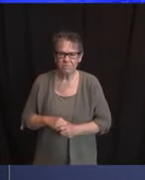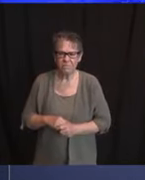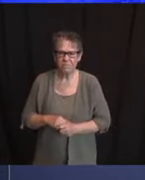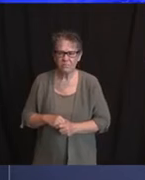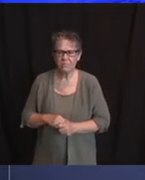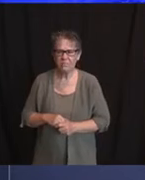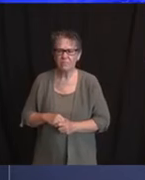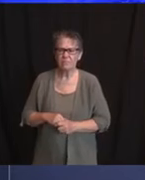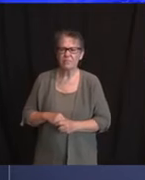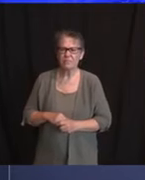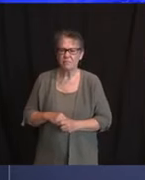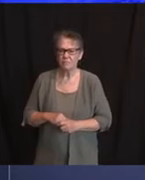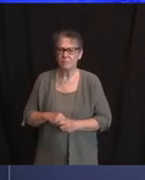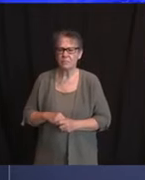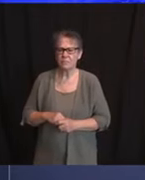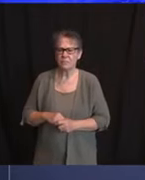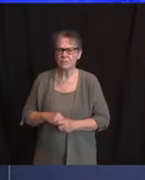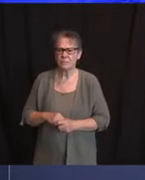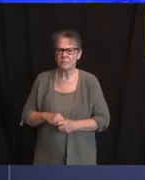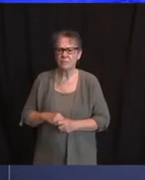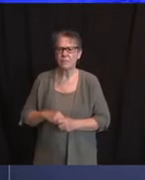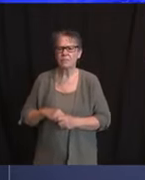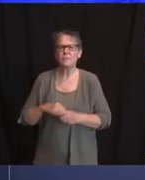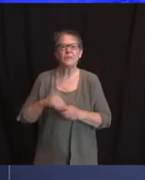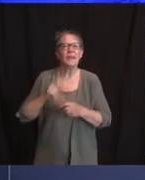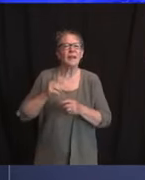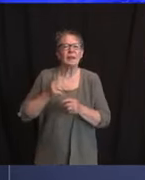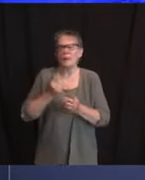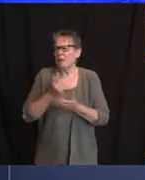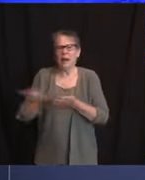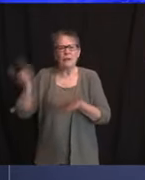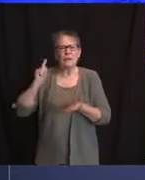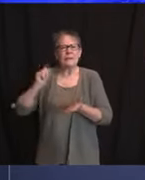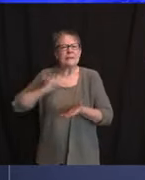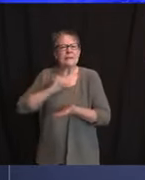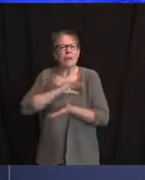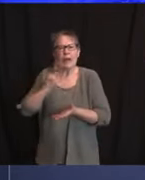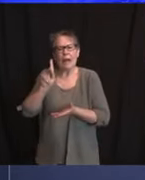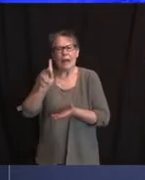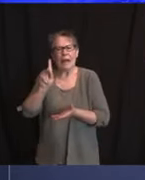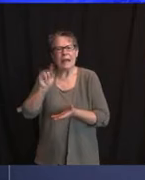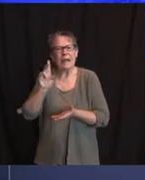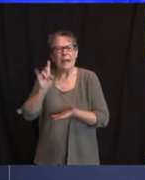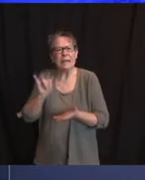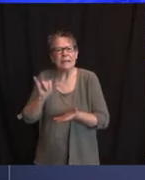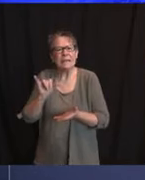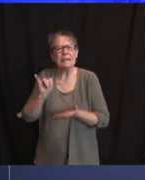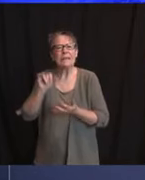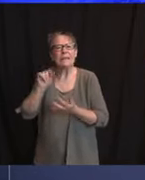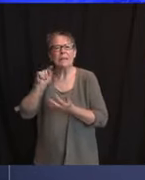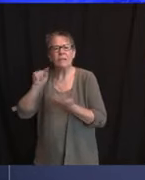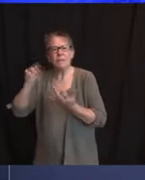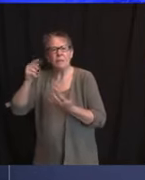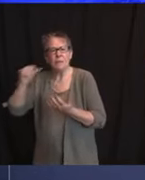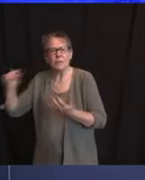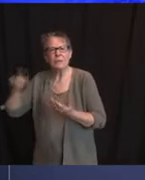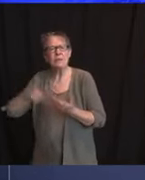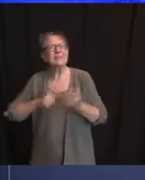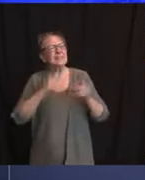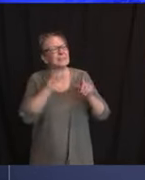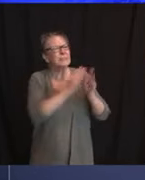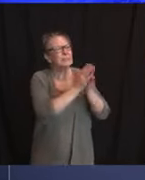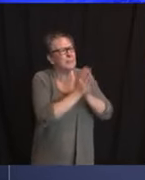various comments say that the states need help. And so I take that to heart. That is a